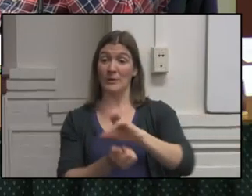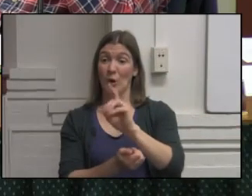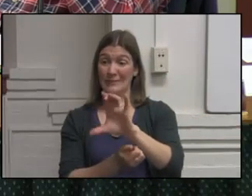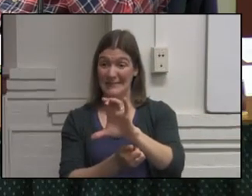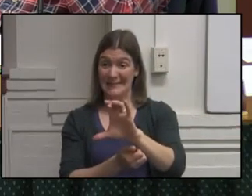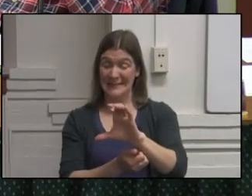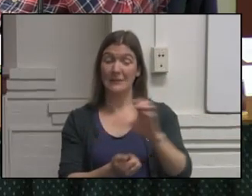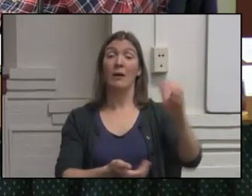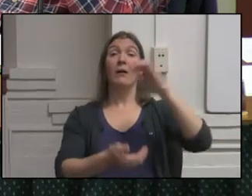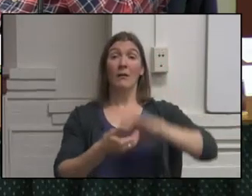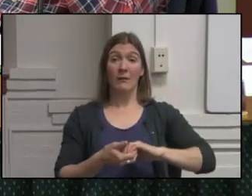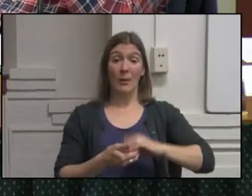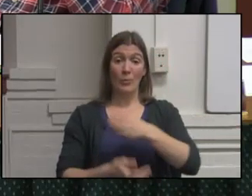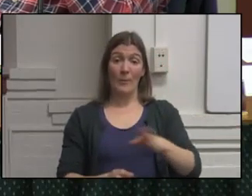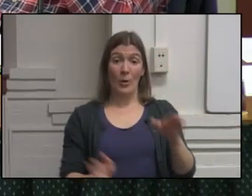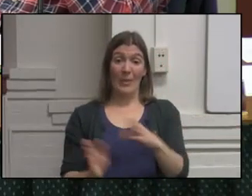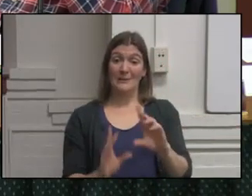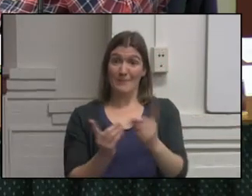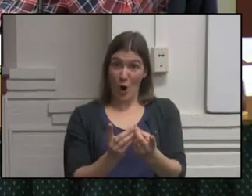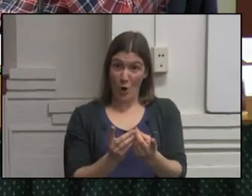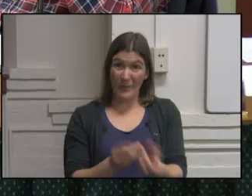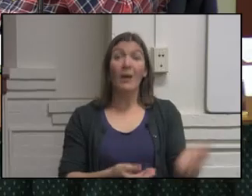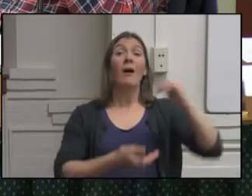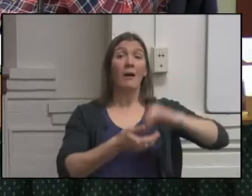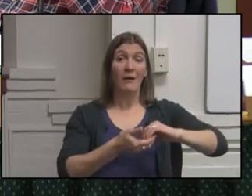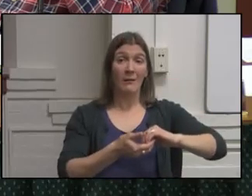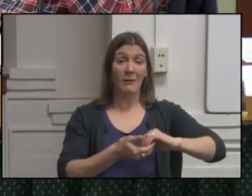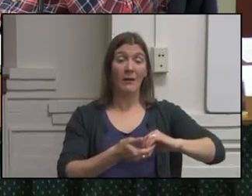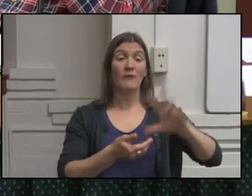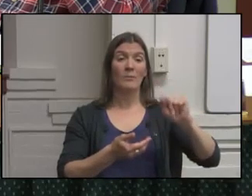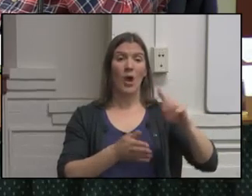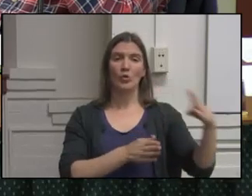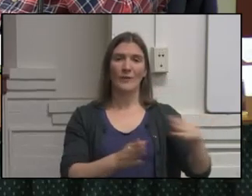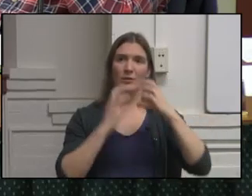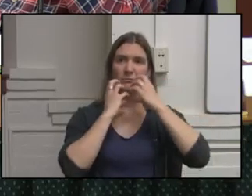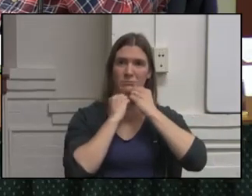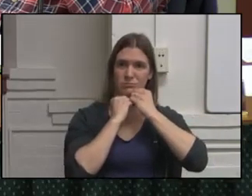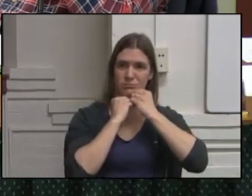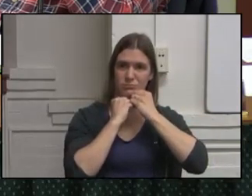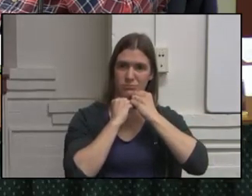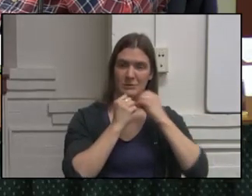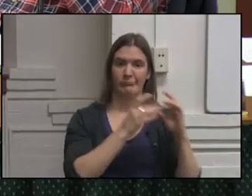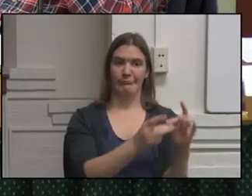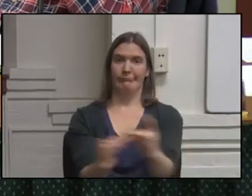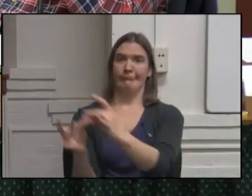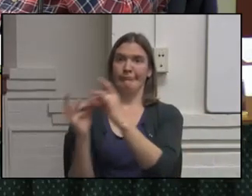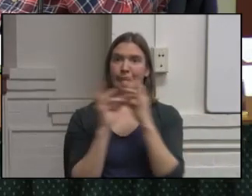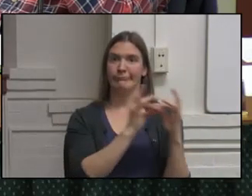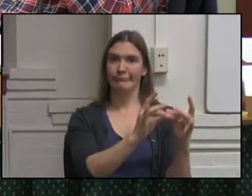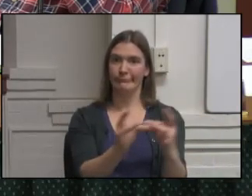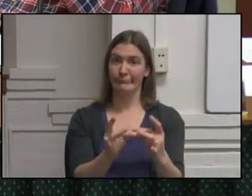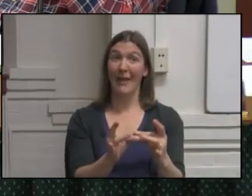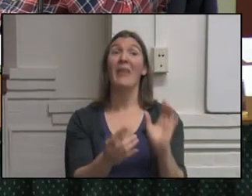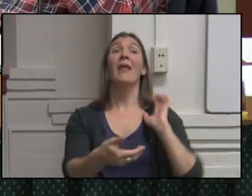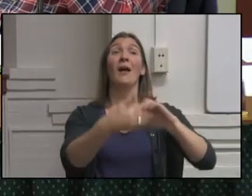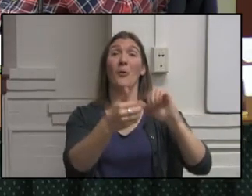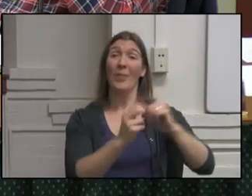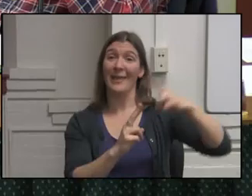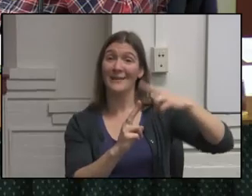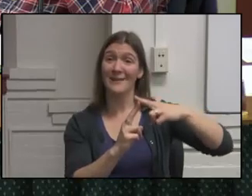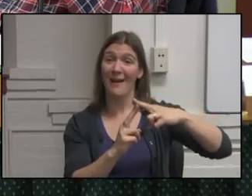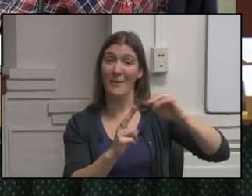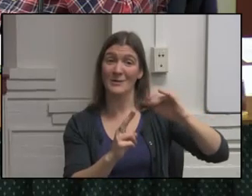Planning Department, the Brattleboro Planning Department, and the Vermont River Conservancy, with collaborated with the Hilltop Montessori